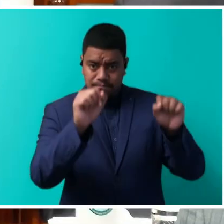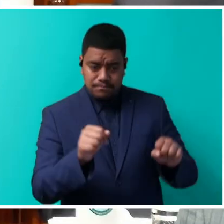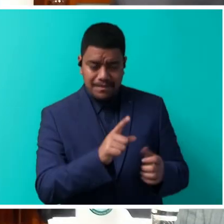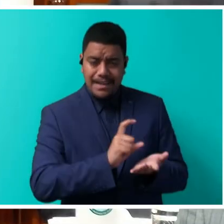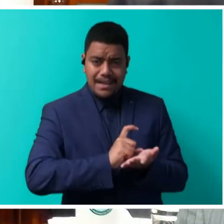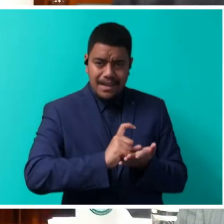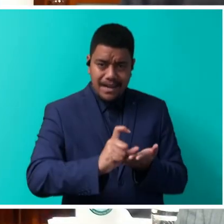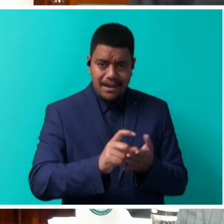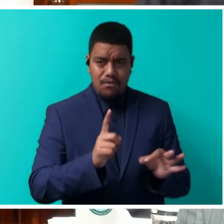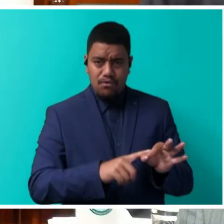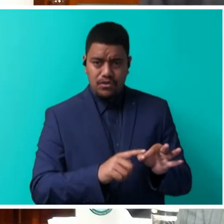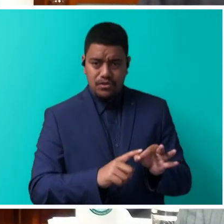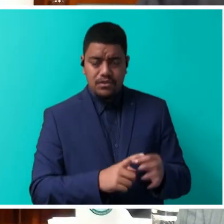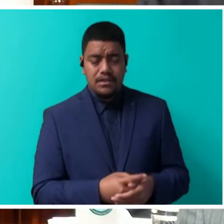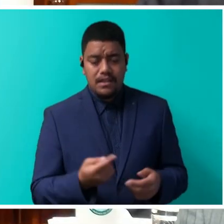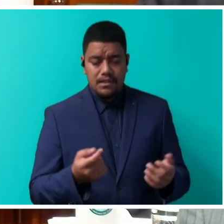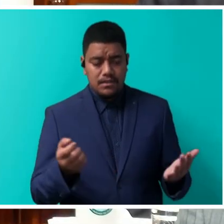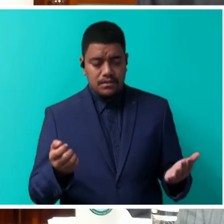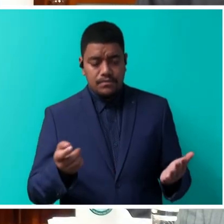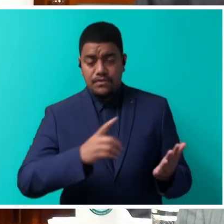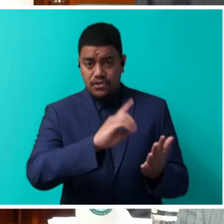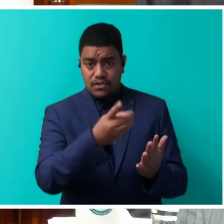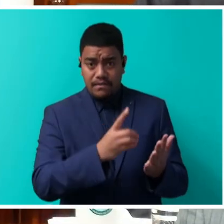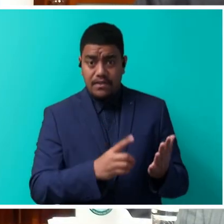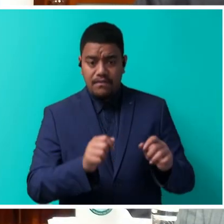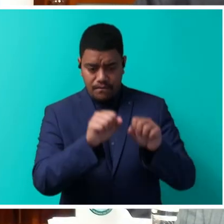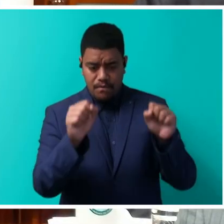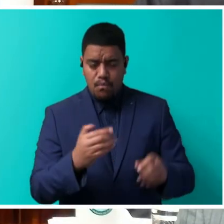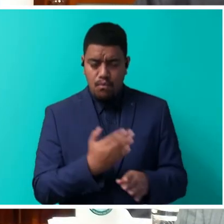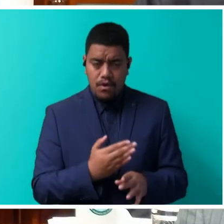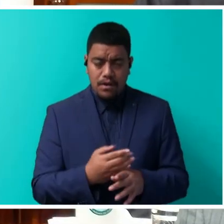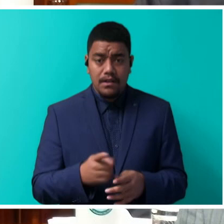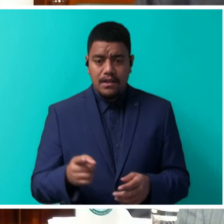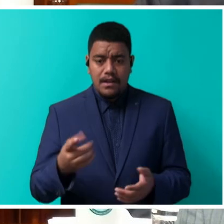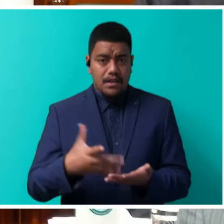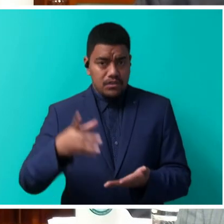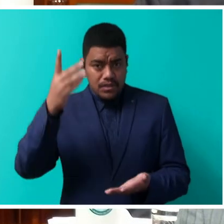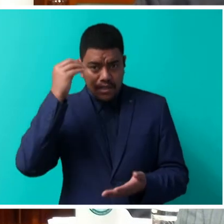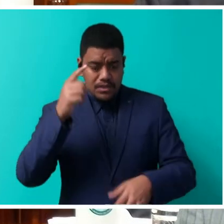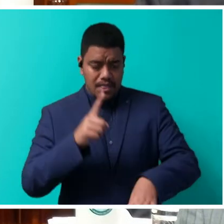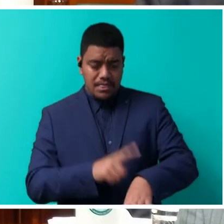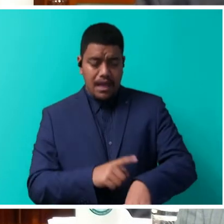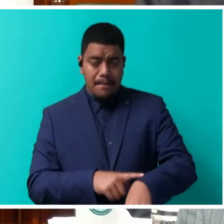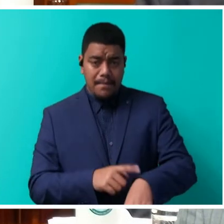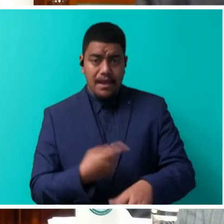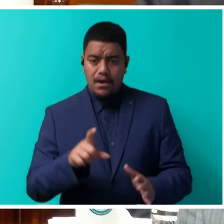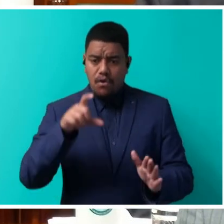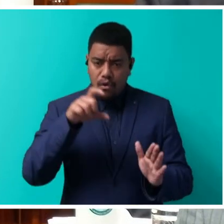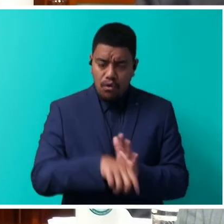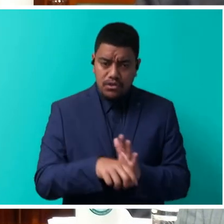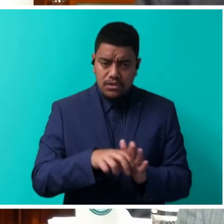referendum questions, drafting of referendum framework, voter education, timing, cost